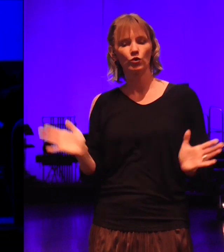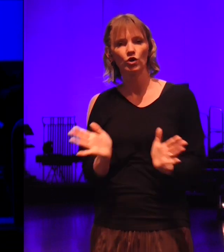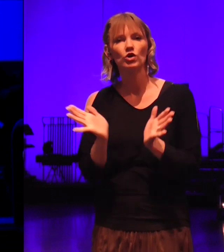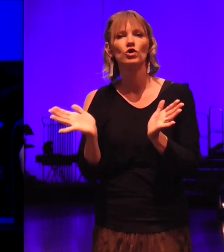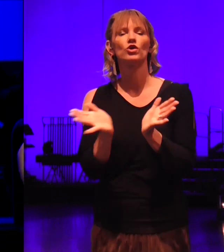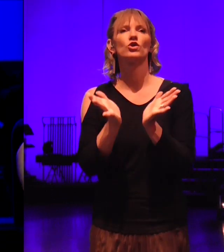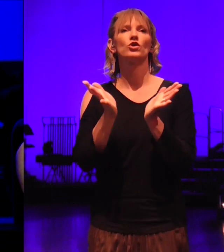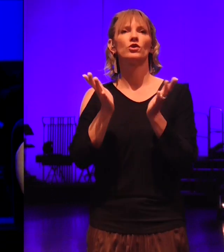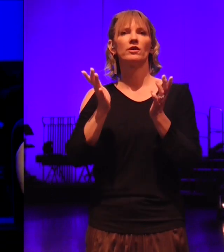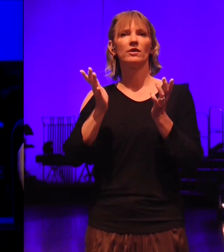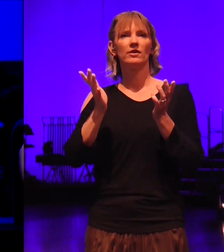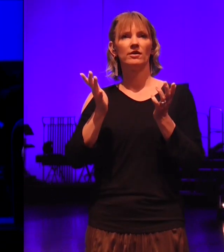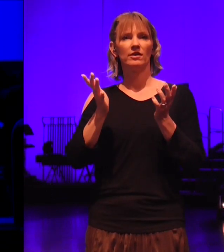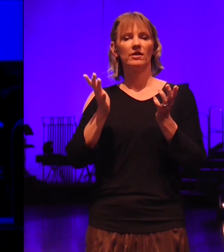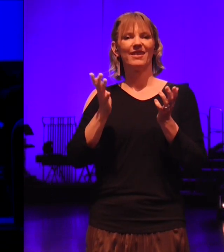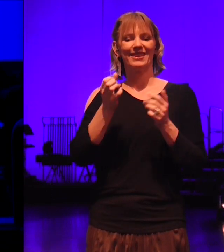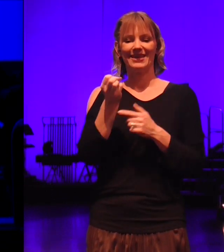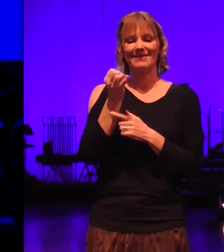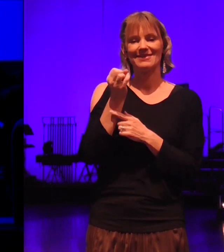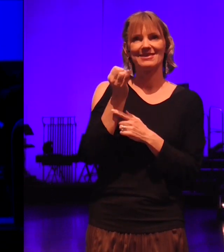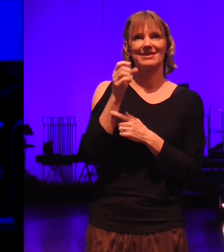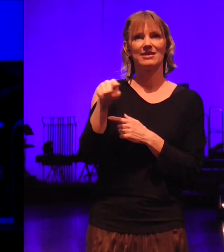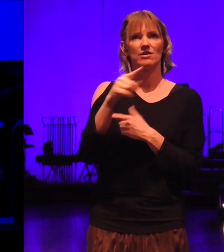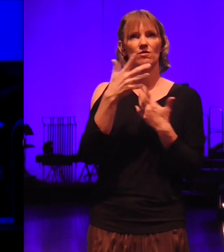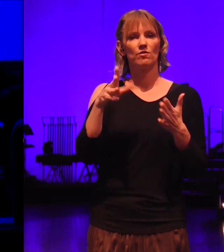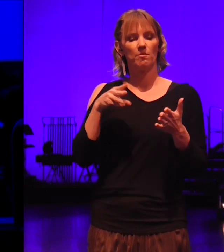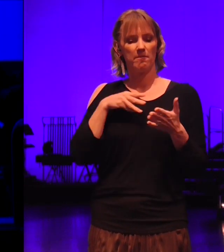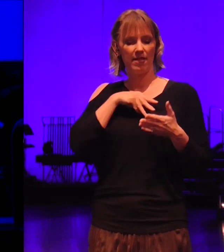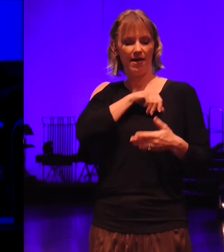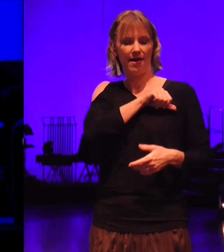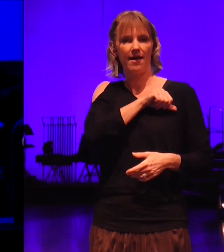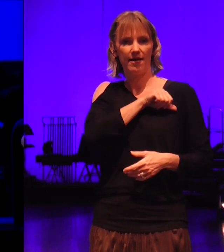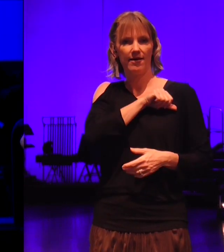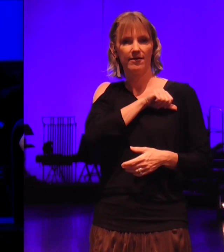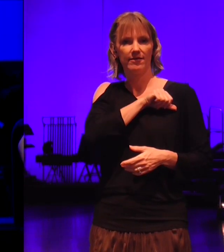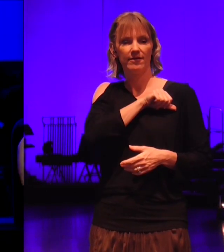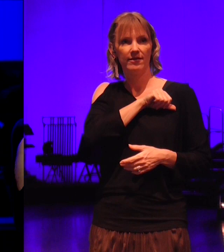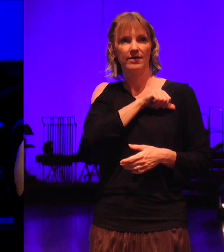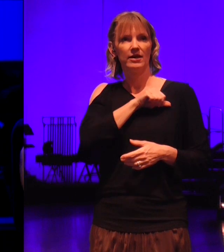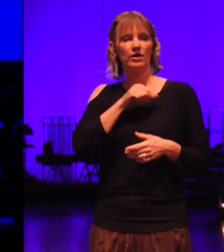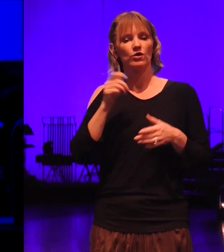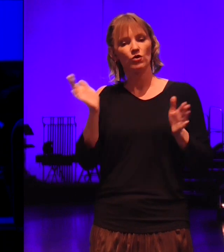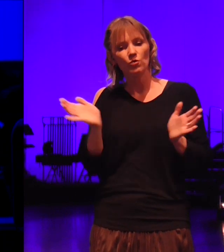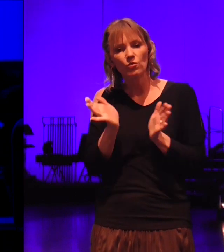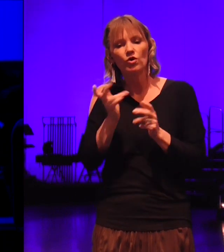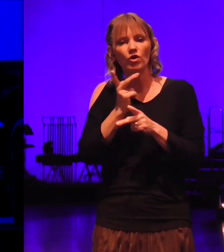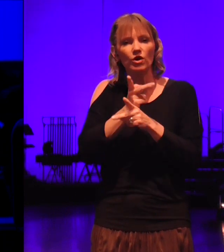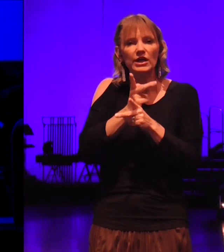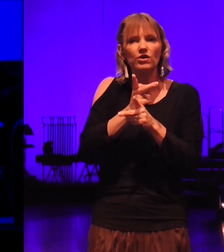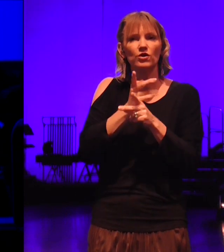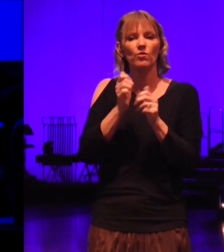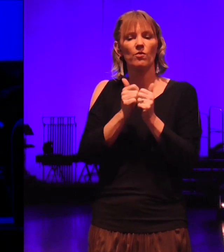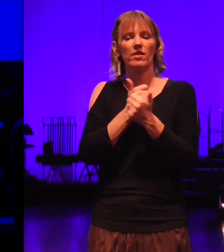nourish the seeds that you are planting there, to nourish them with love.